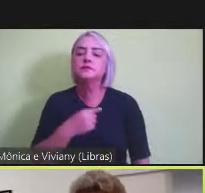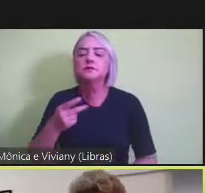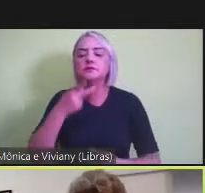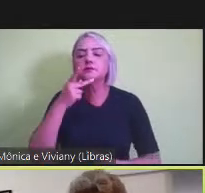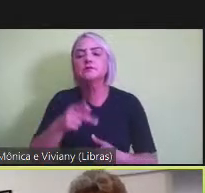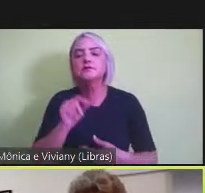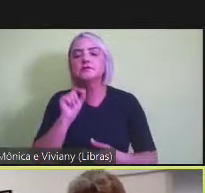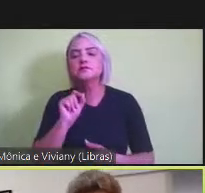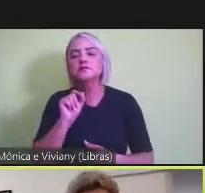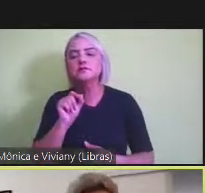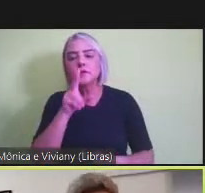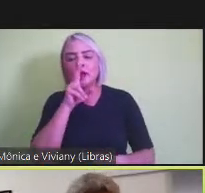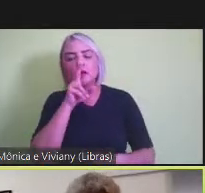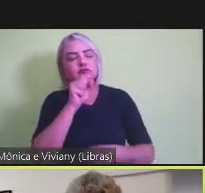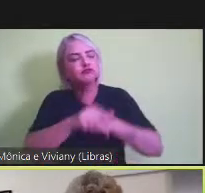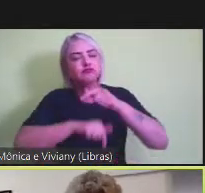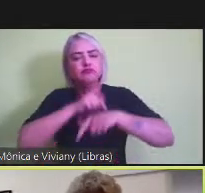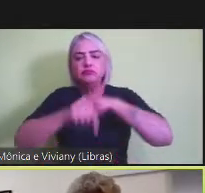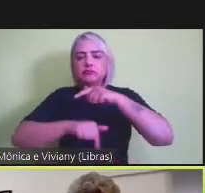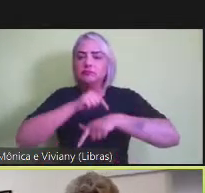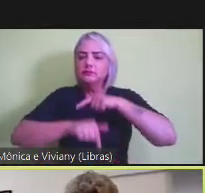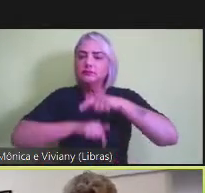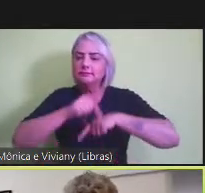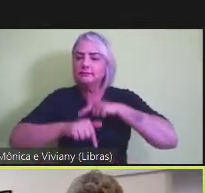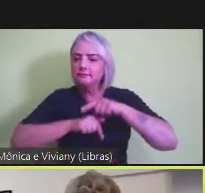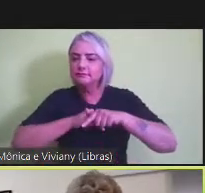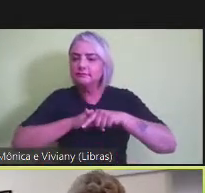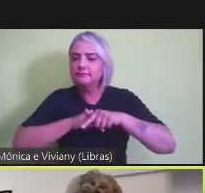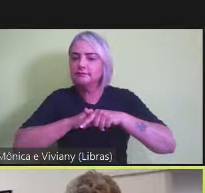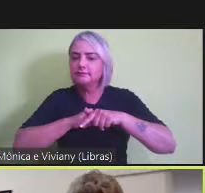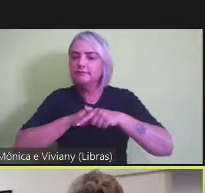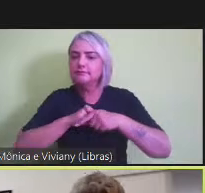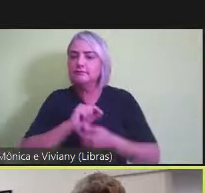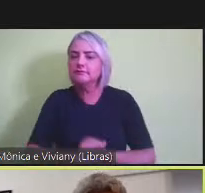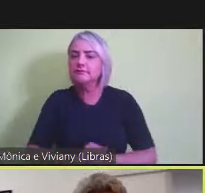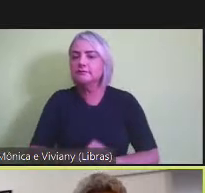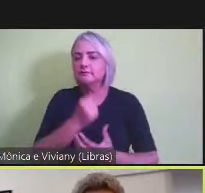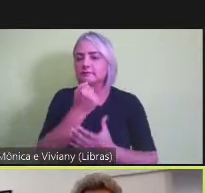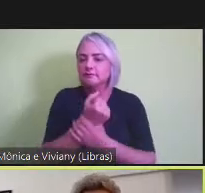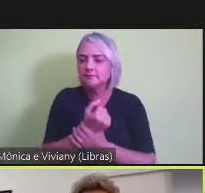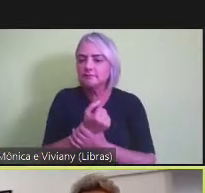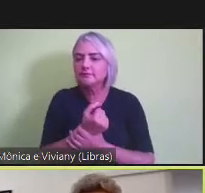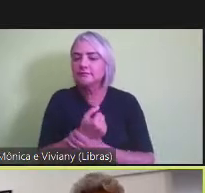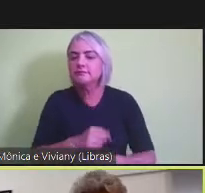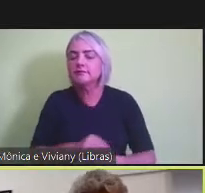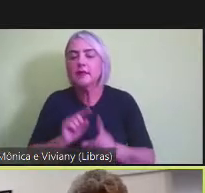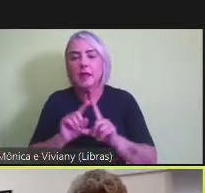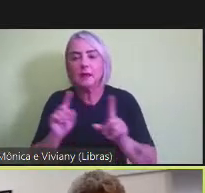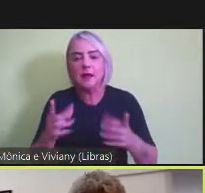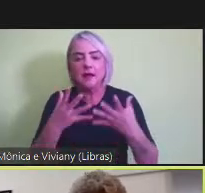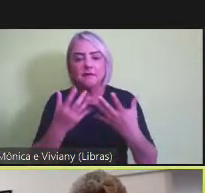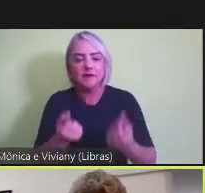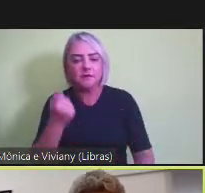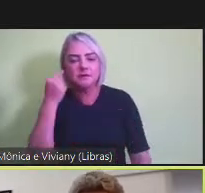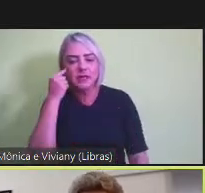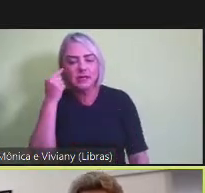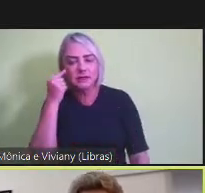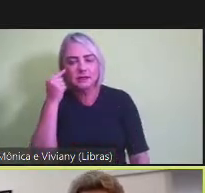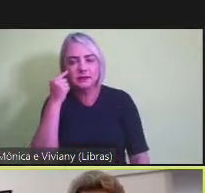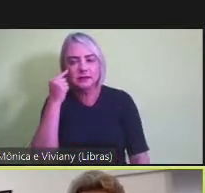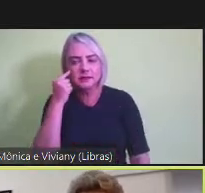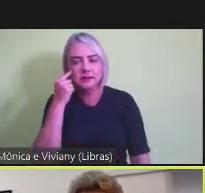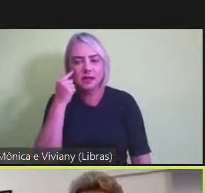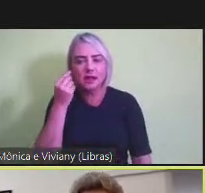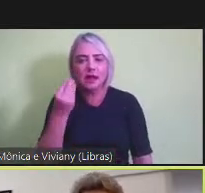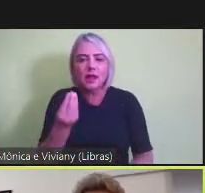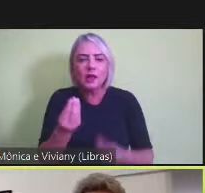and technical level, when we are talking about the workforce, it is for all of them, be it from safety.